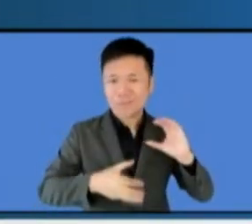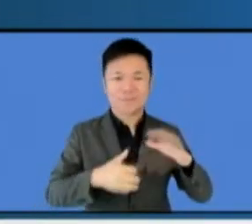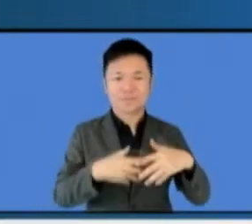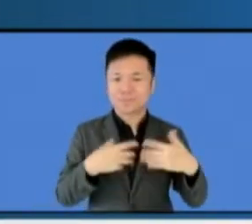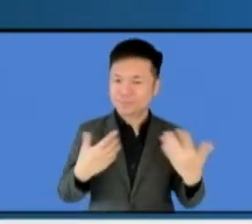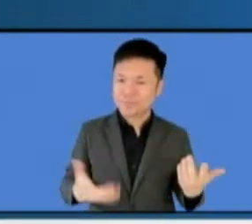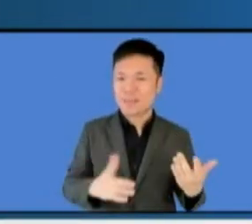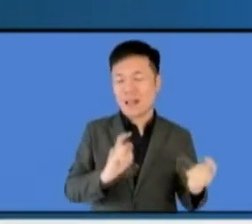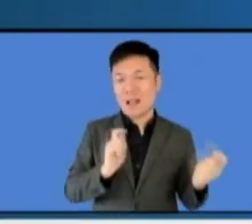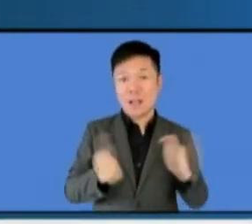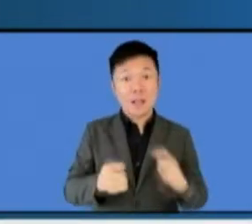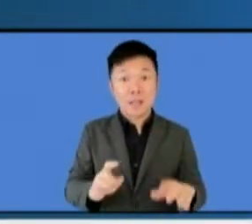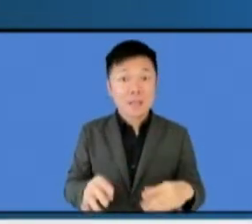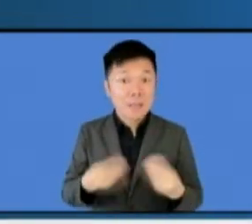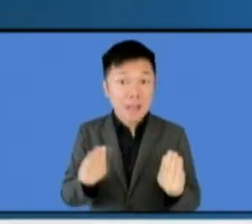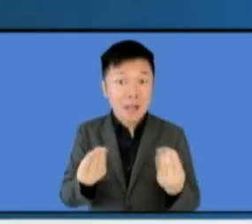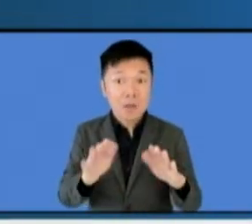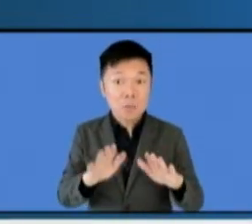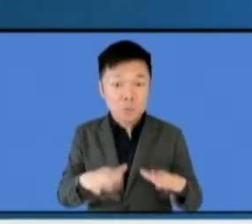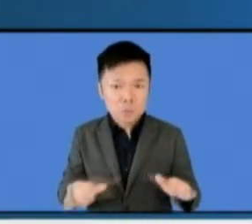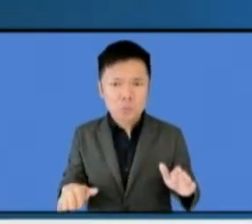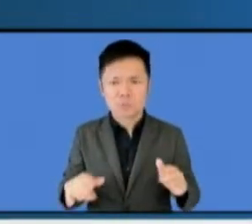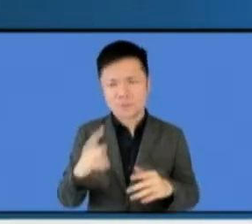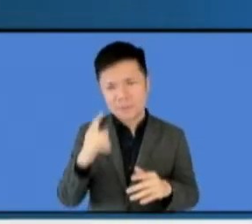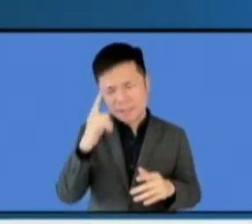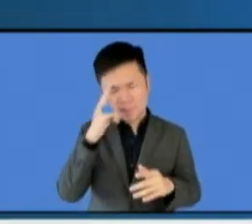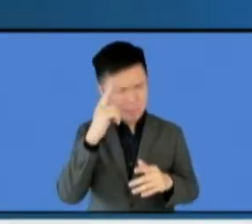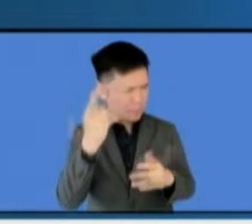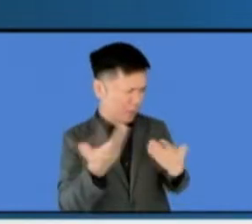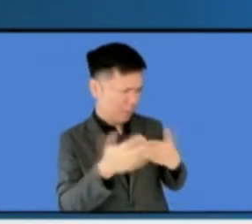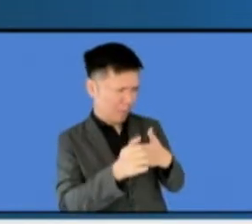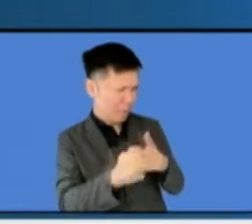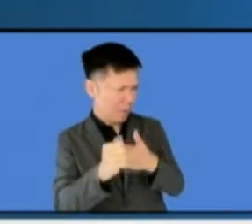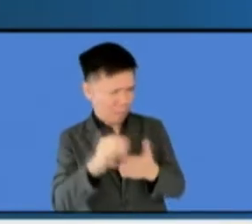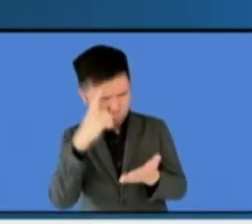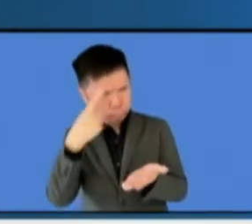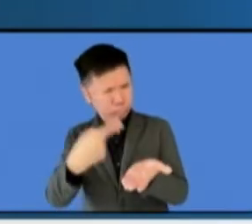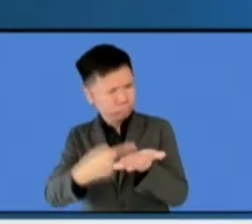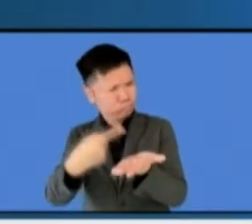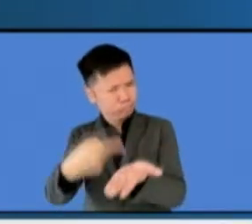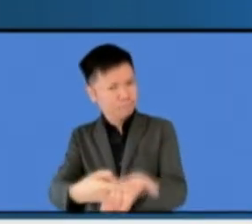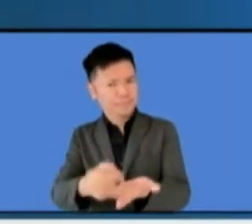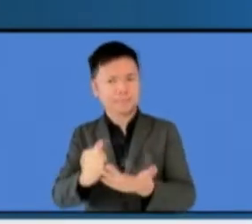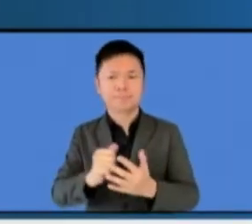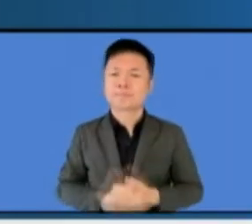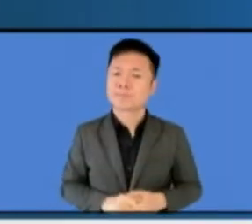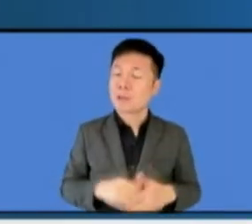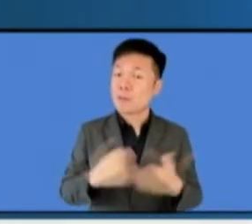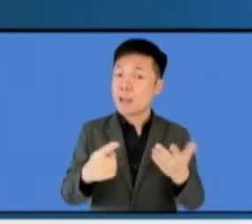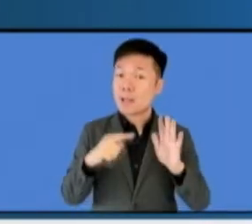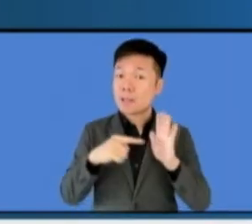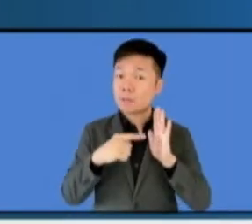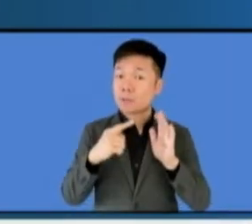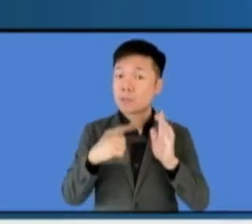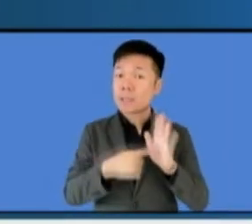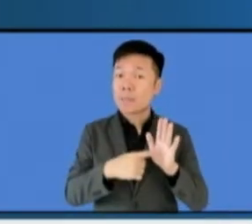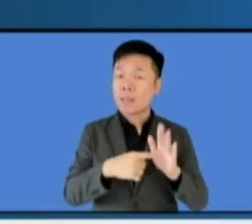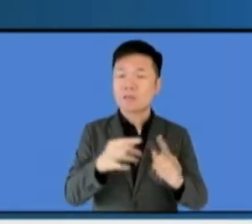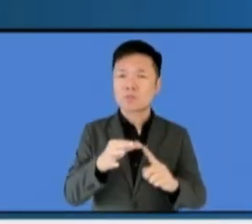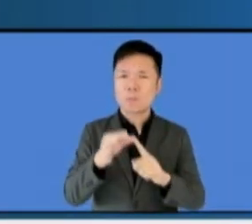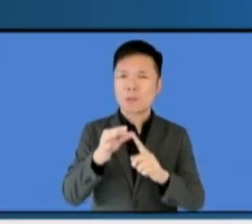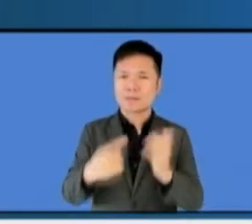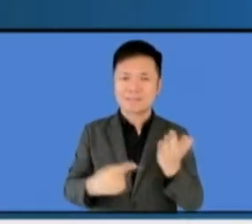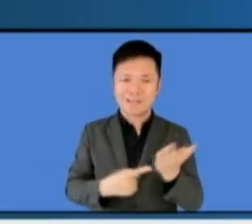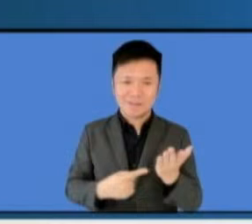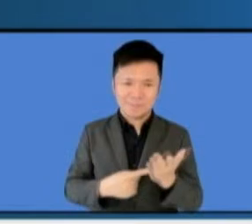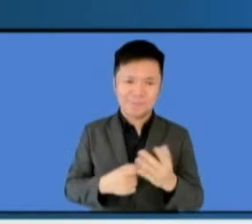shifted, with younger generations now playing a bigger role when it comes to decision making, especially in regards to technology. The generations